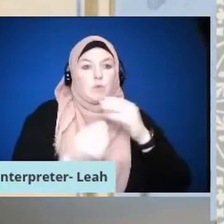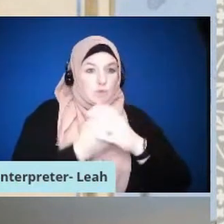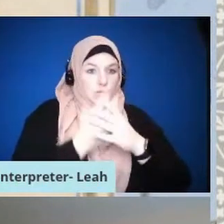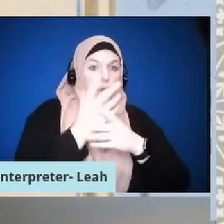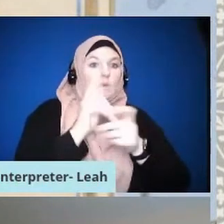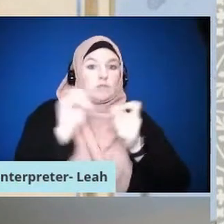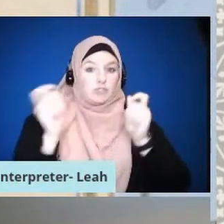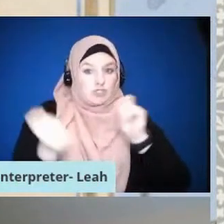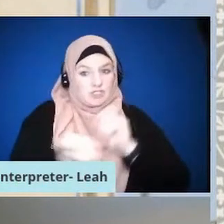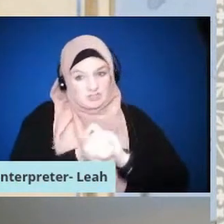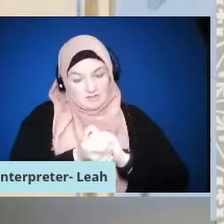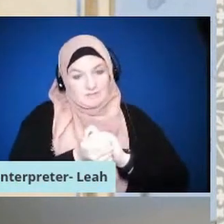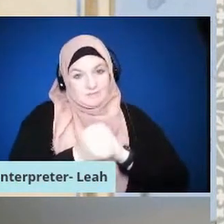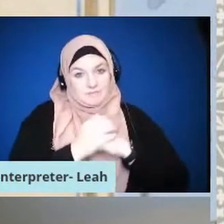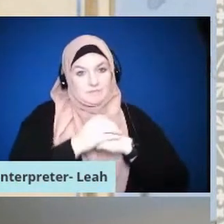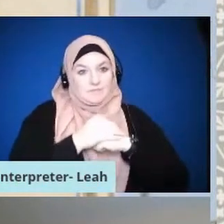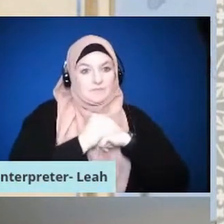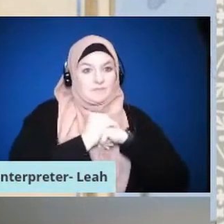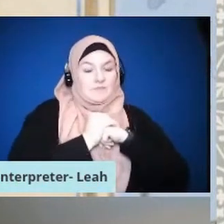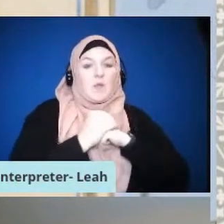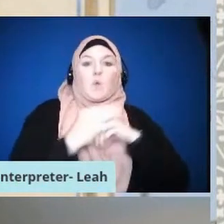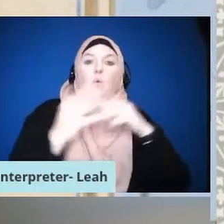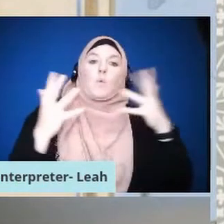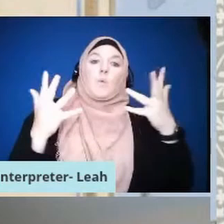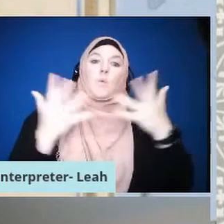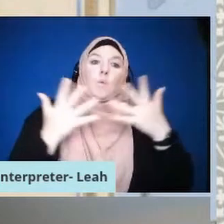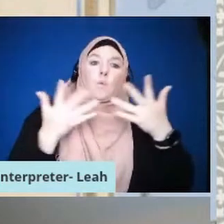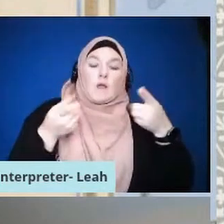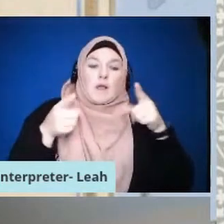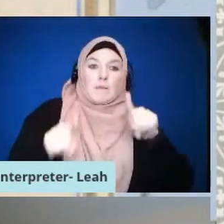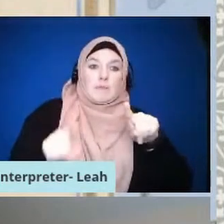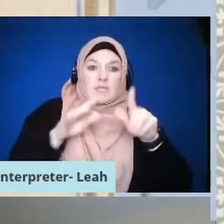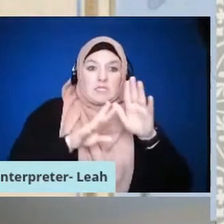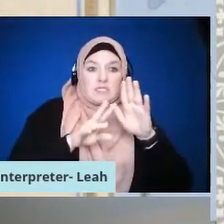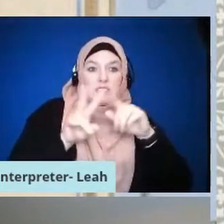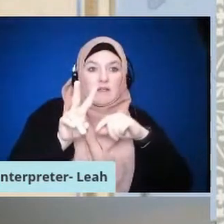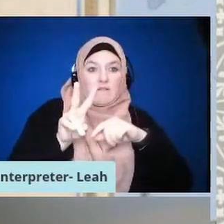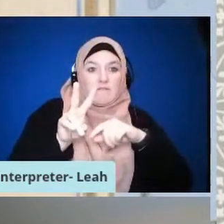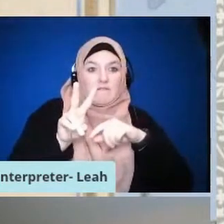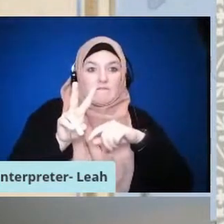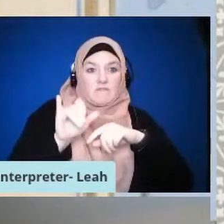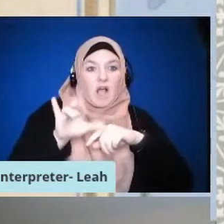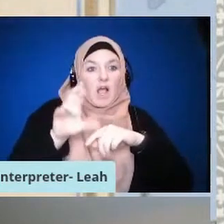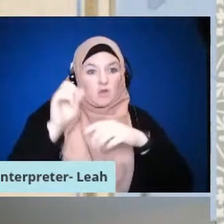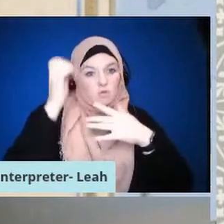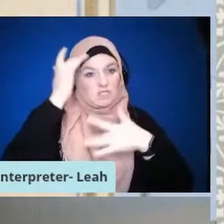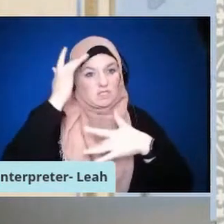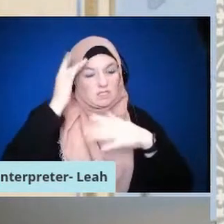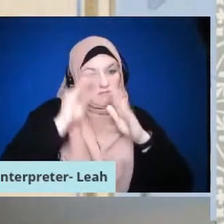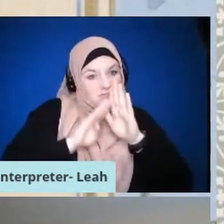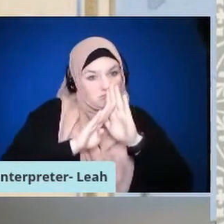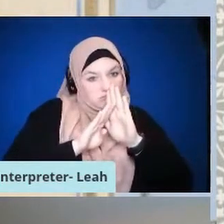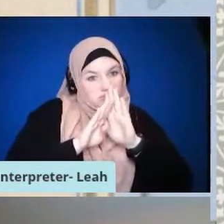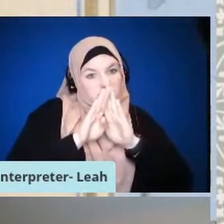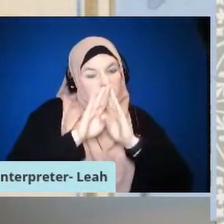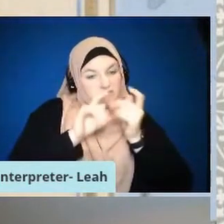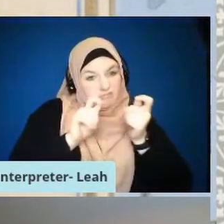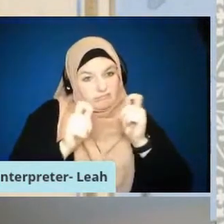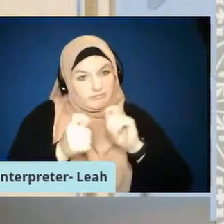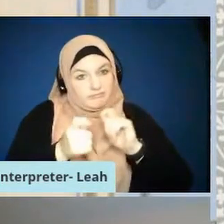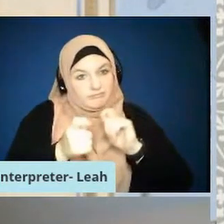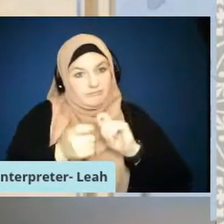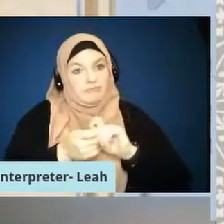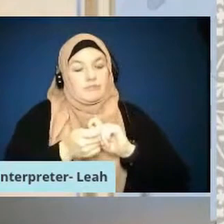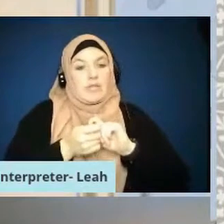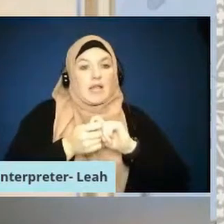and change. Then and what happened is that this virus is developing and changing. The pandemic is a result of